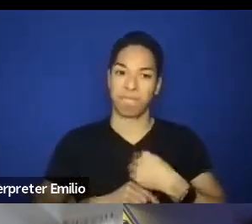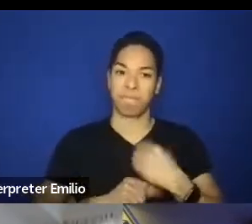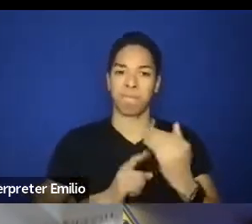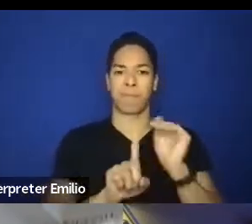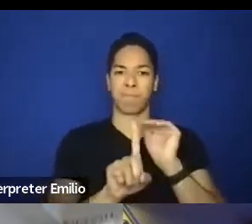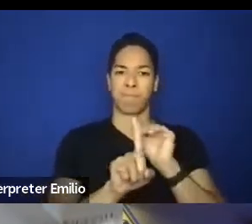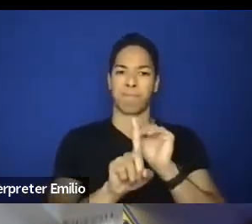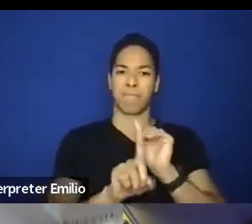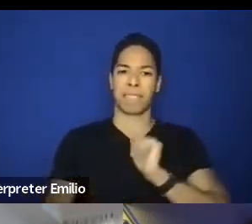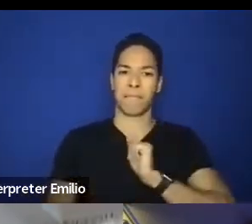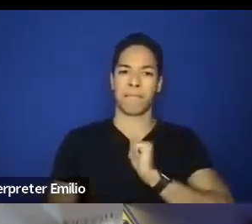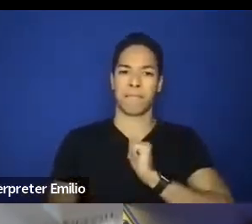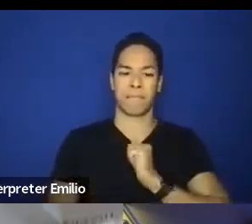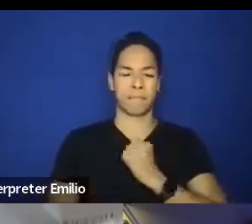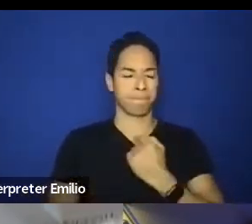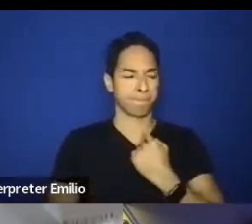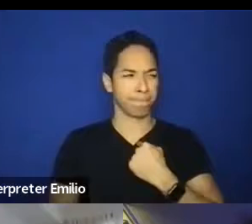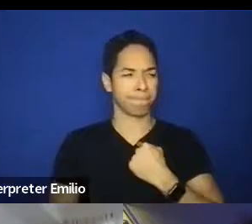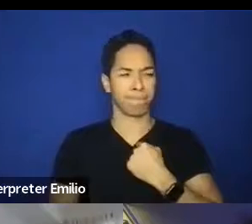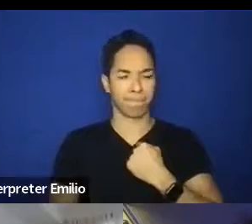myself that